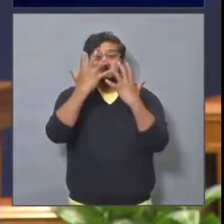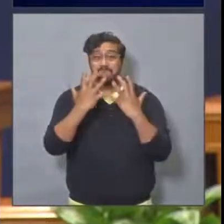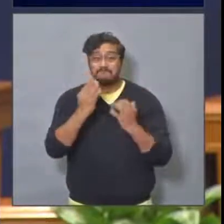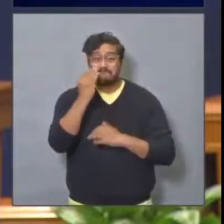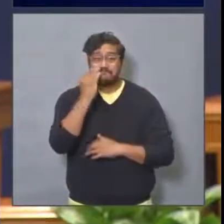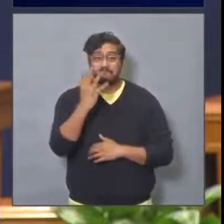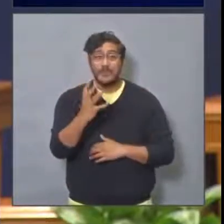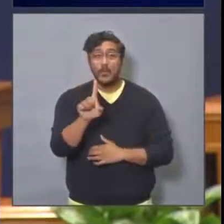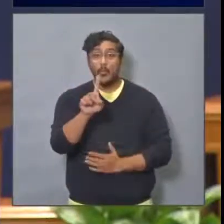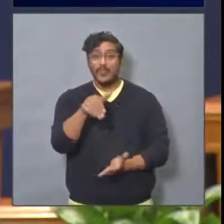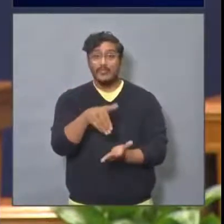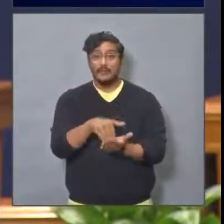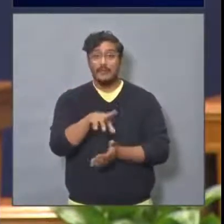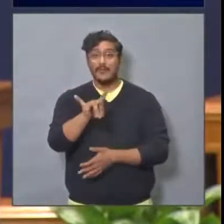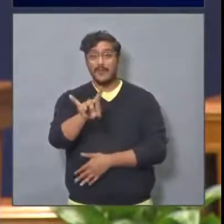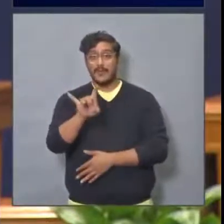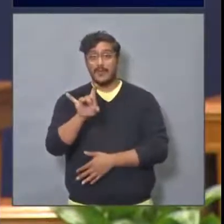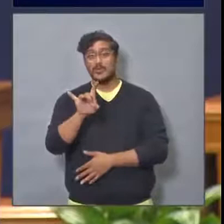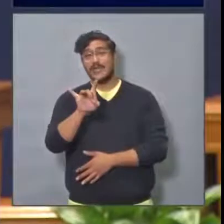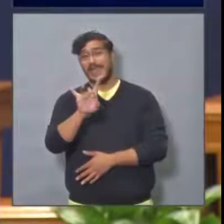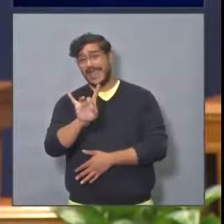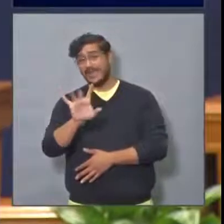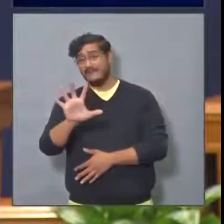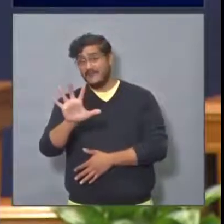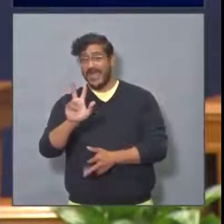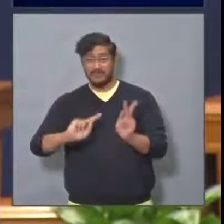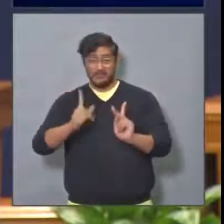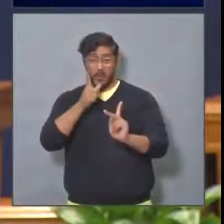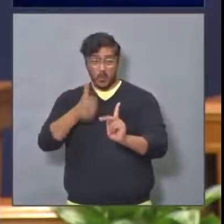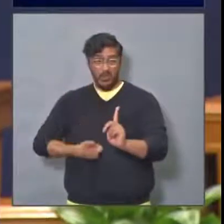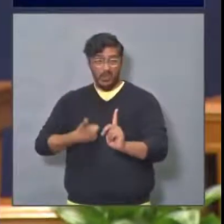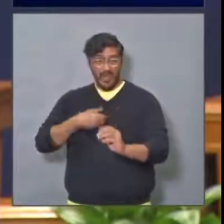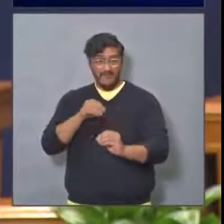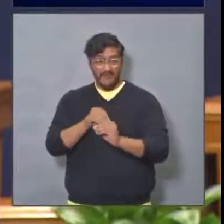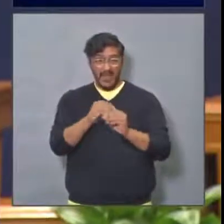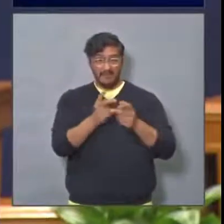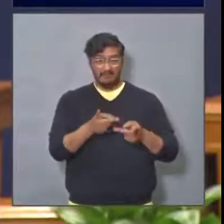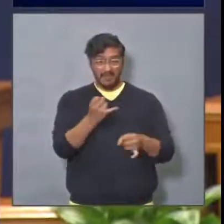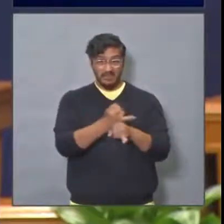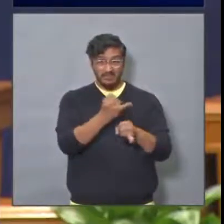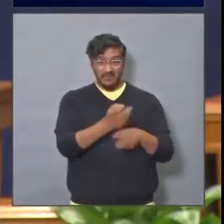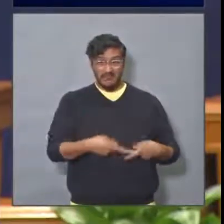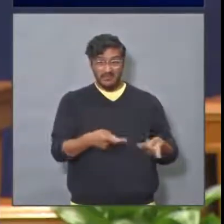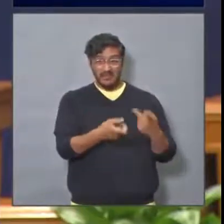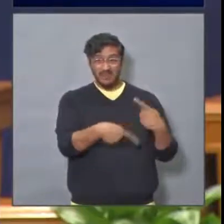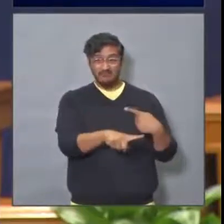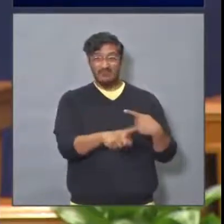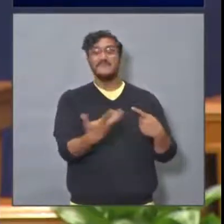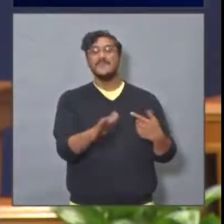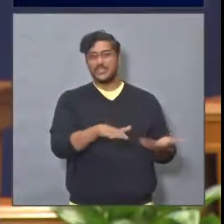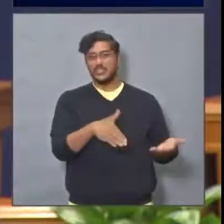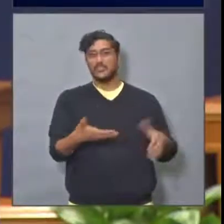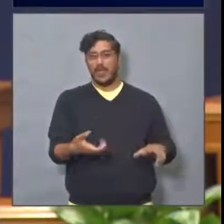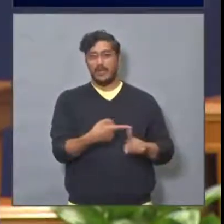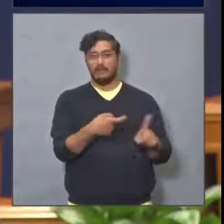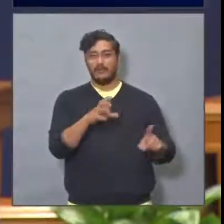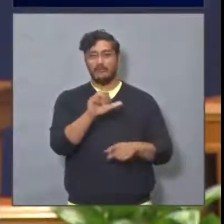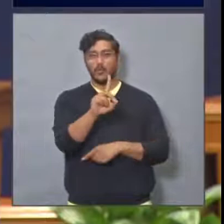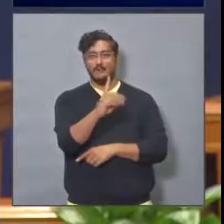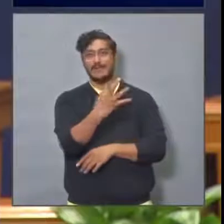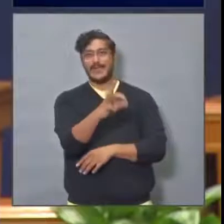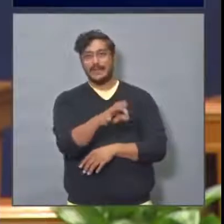report that 1,885 residents in institutional settings have died from COVID-19.